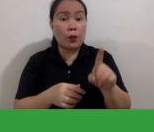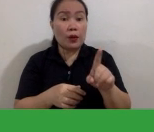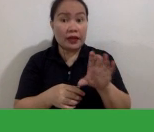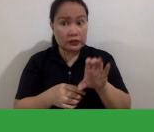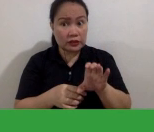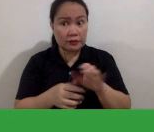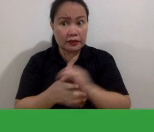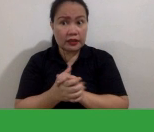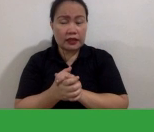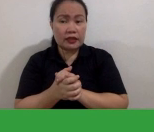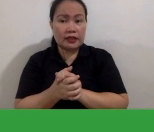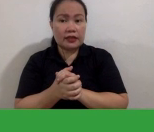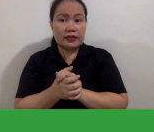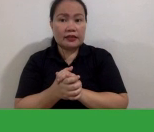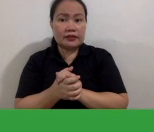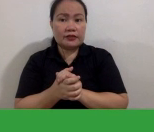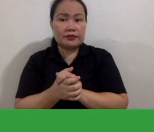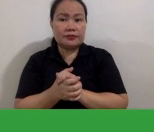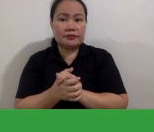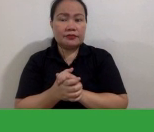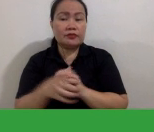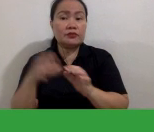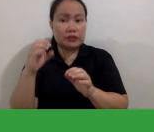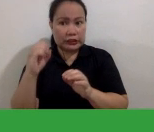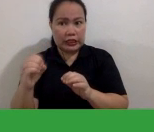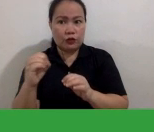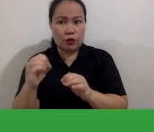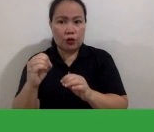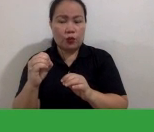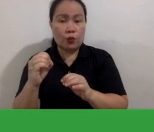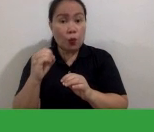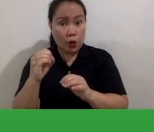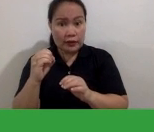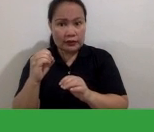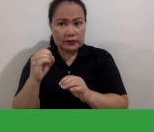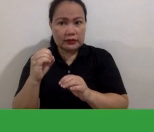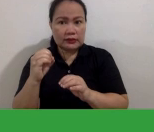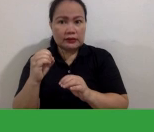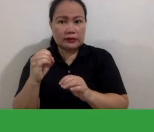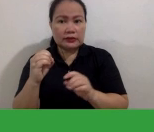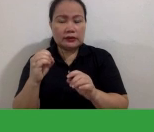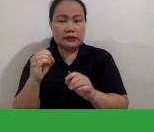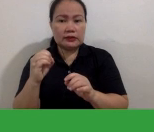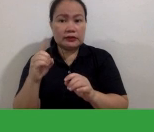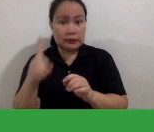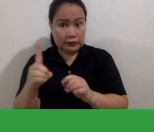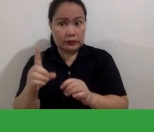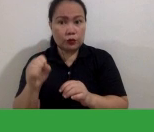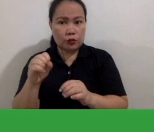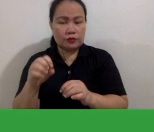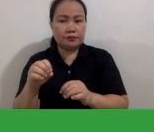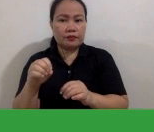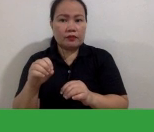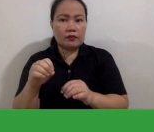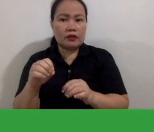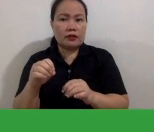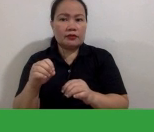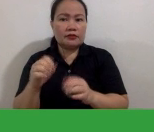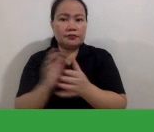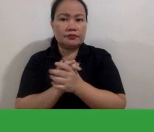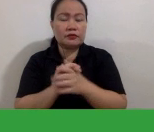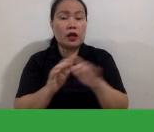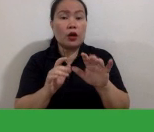wala naman tayong whole number na kasama dyan, so 0 po ang ating ones value. So, this is ones,